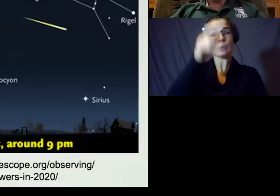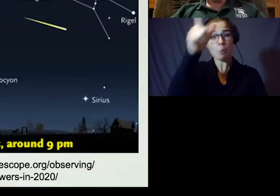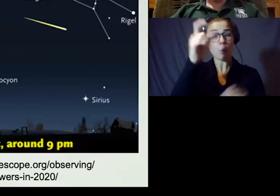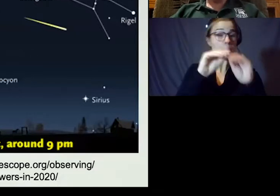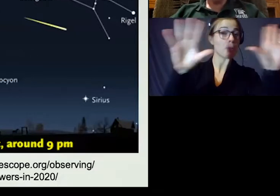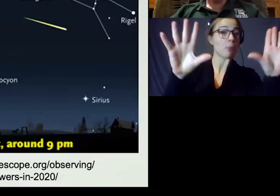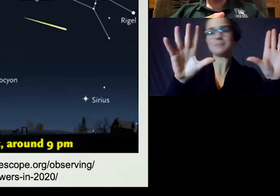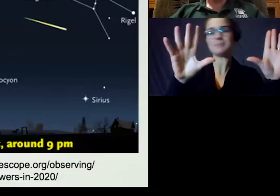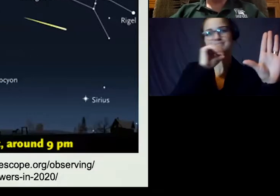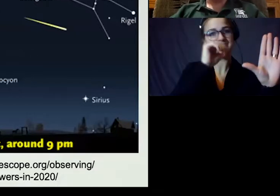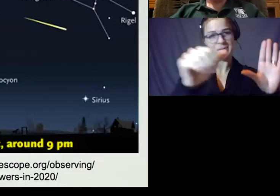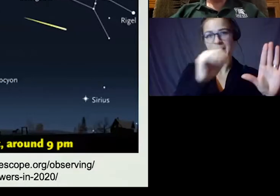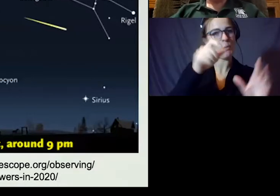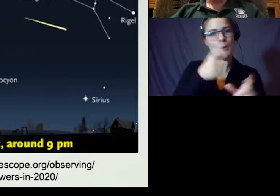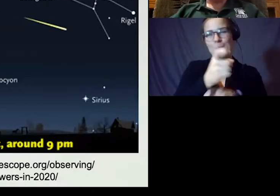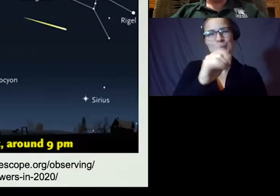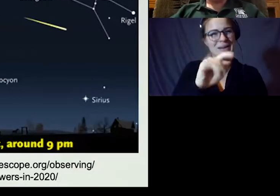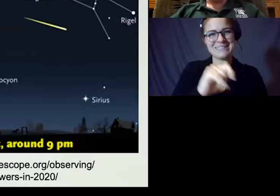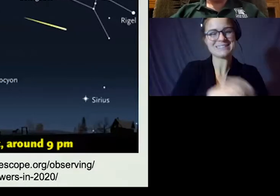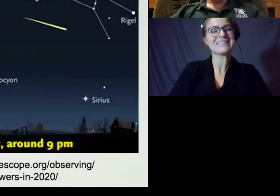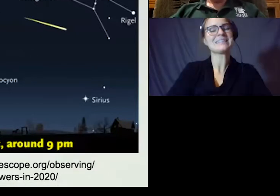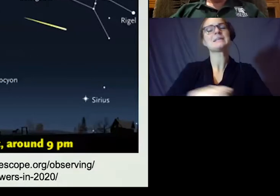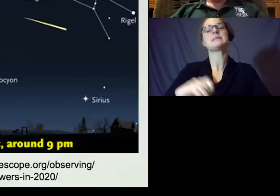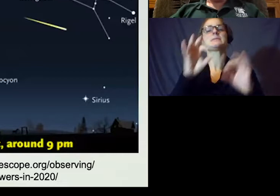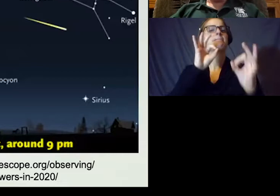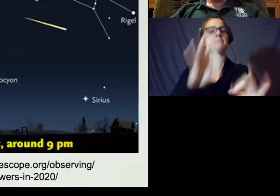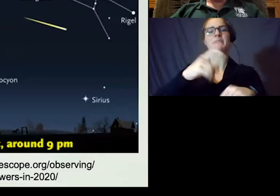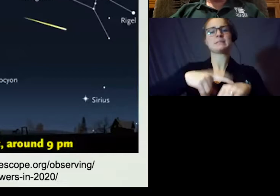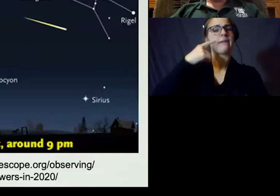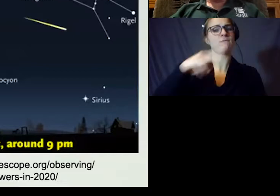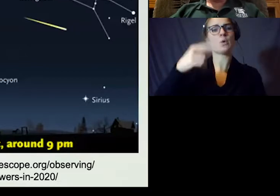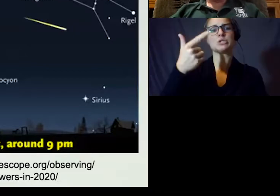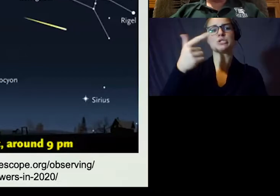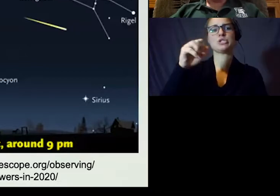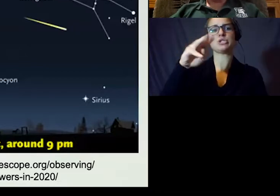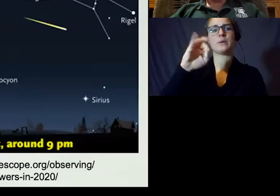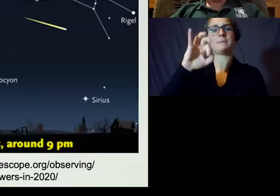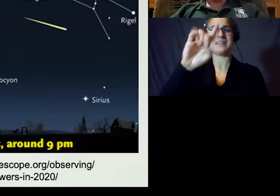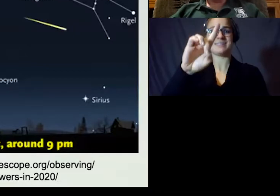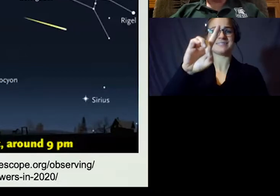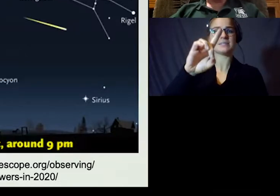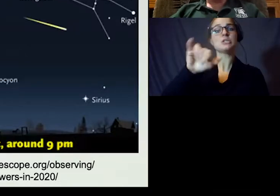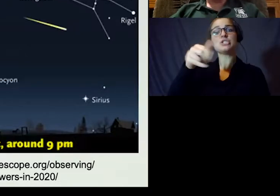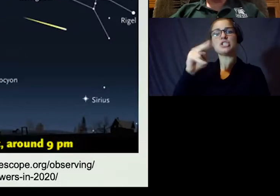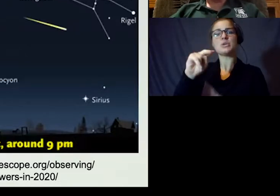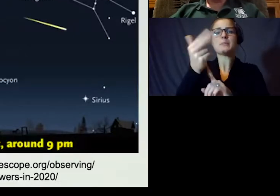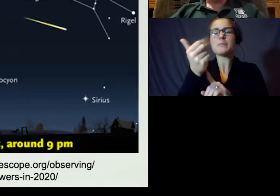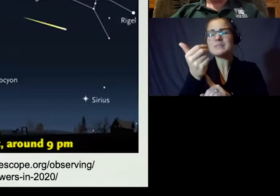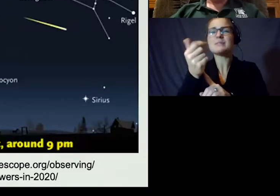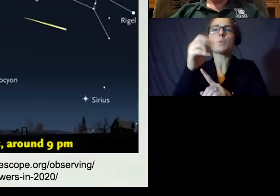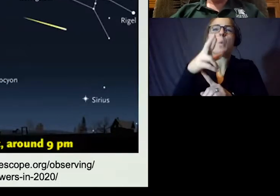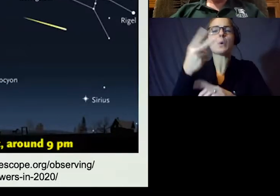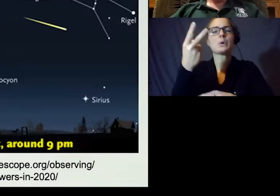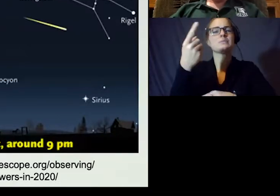up. Perfect time to view the Geminids. View them on the 13th or maybe a night or two before or after. Geminids have a fairly